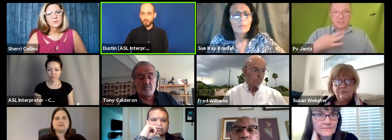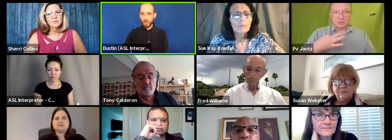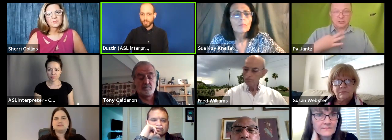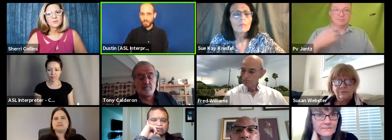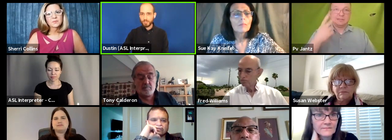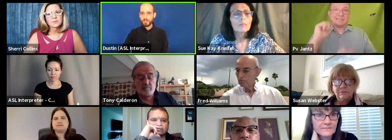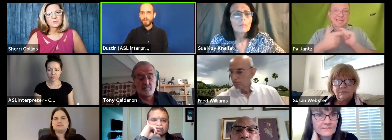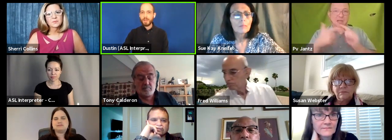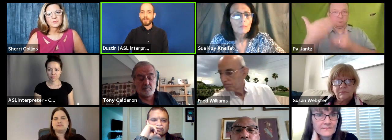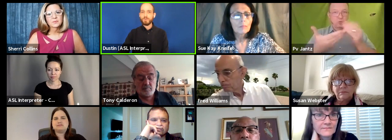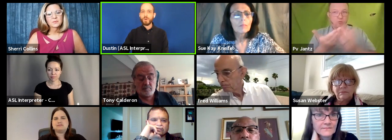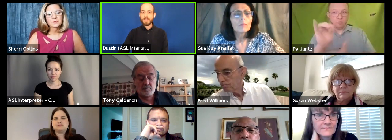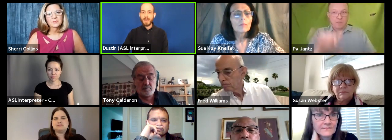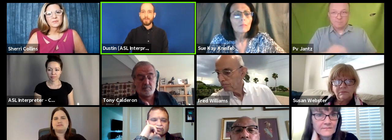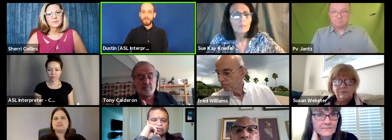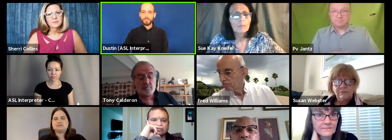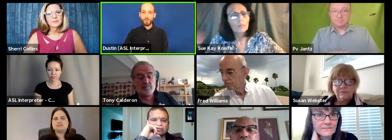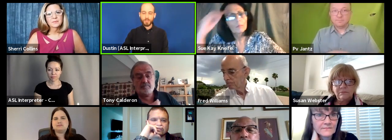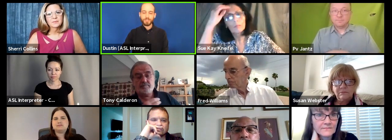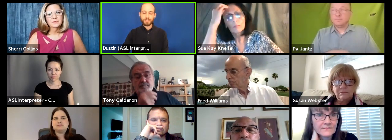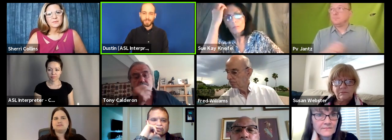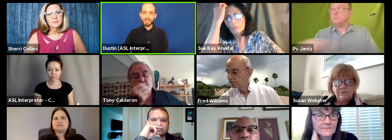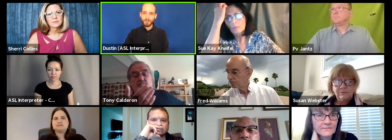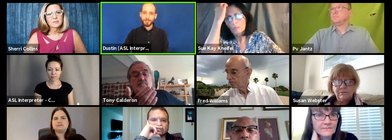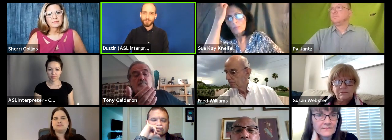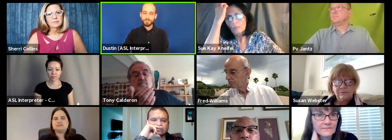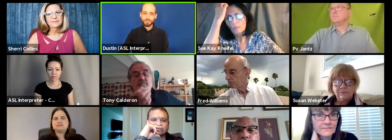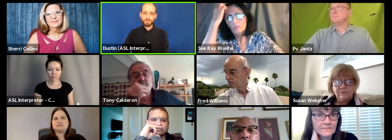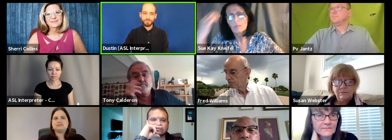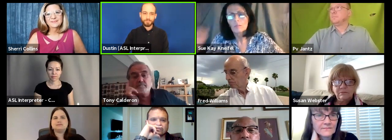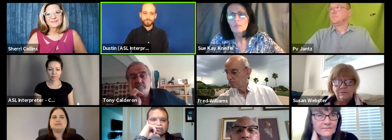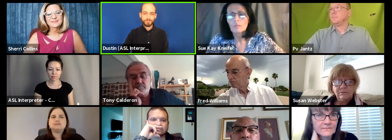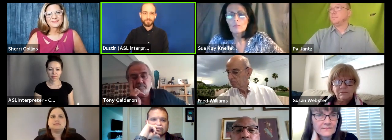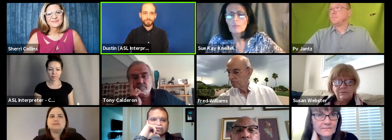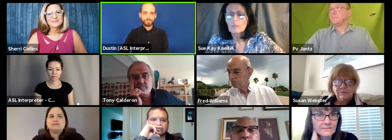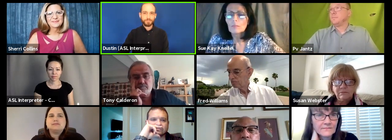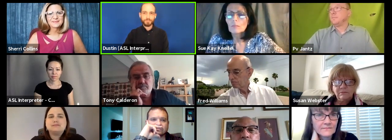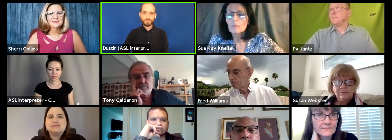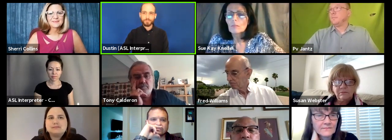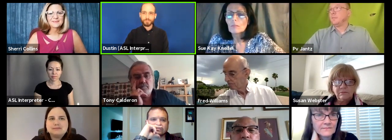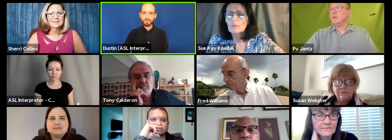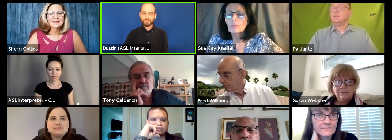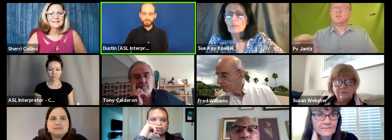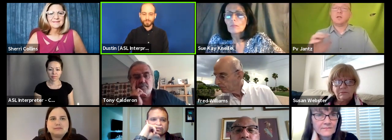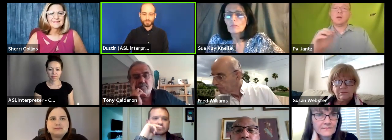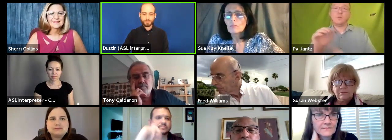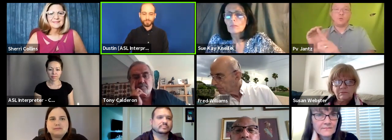more about the process and what the application process entails.